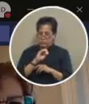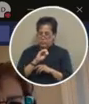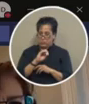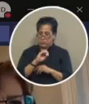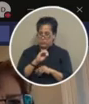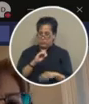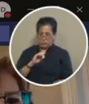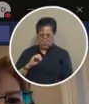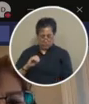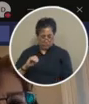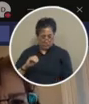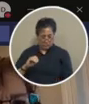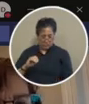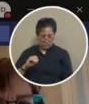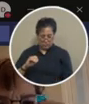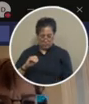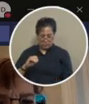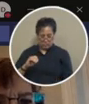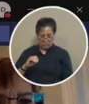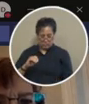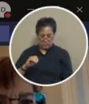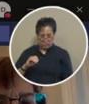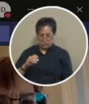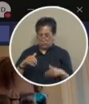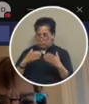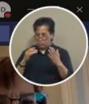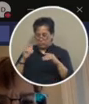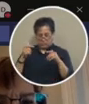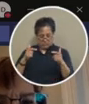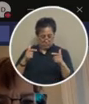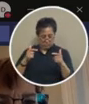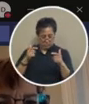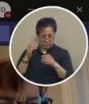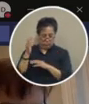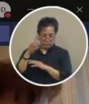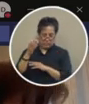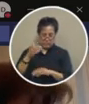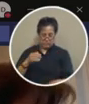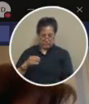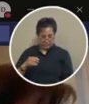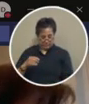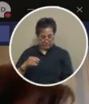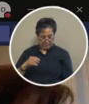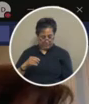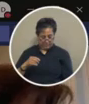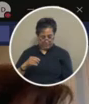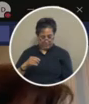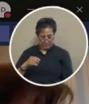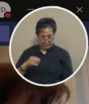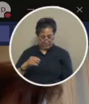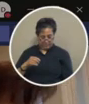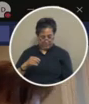Motion. Second. I have a motion and a second. Let's go to the presentation.